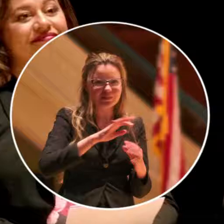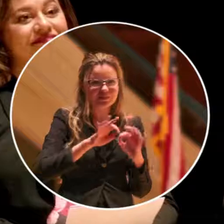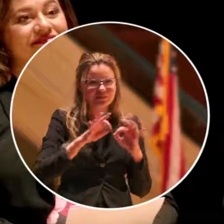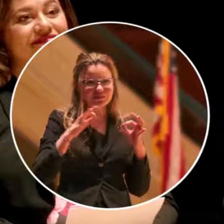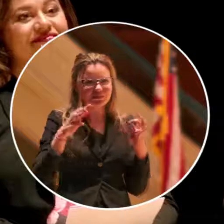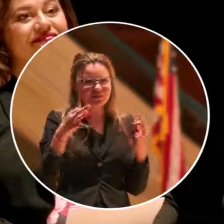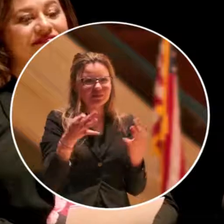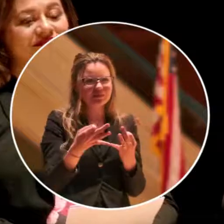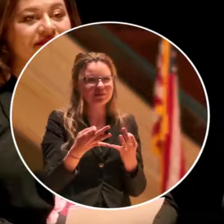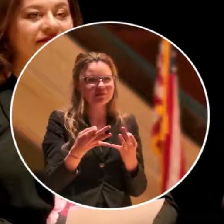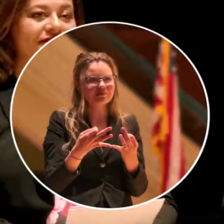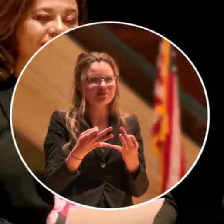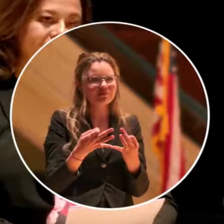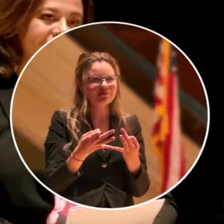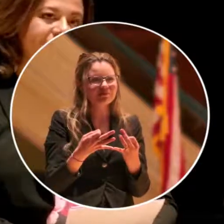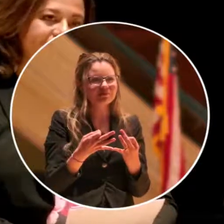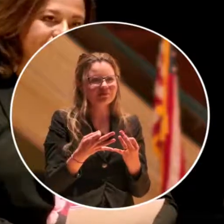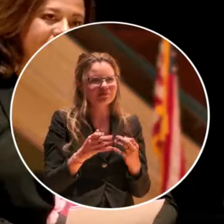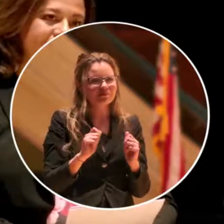everyone